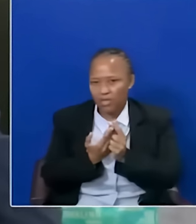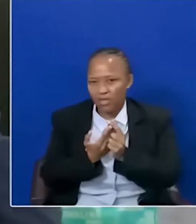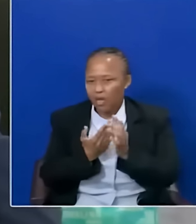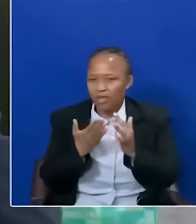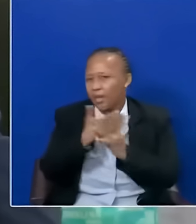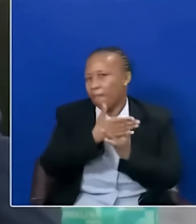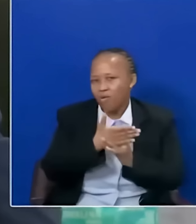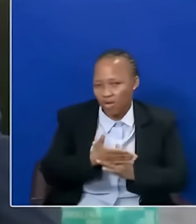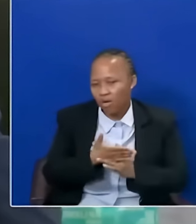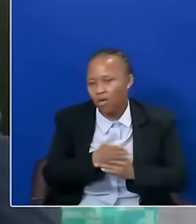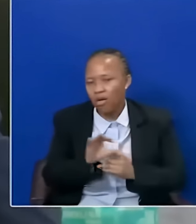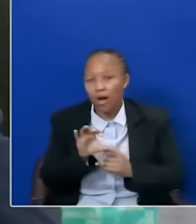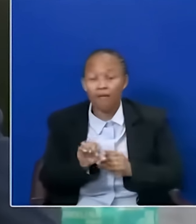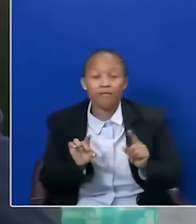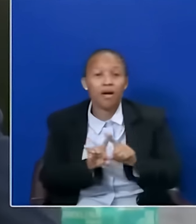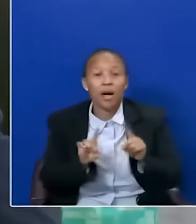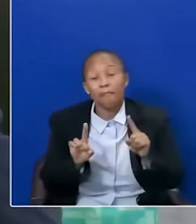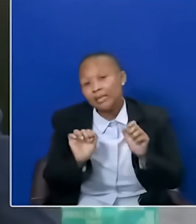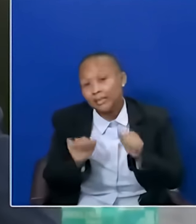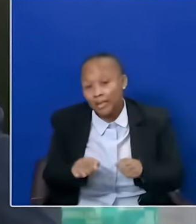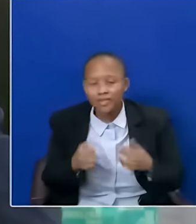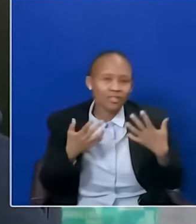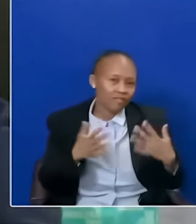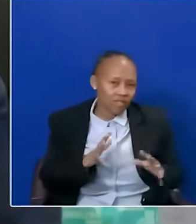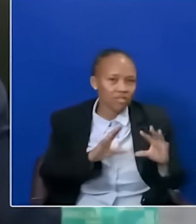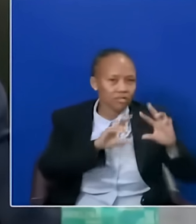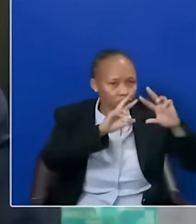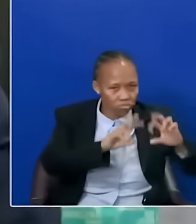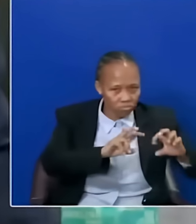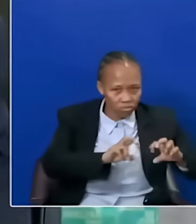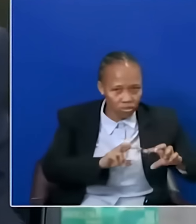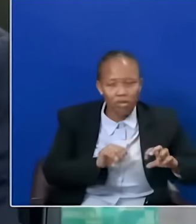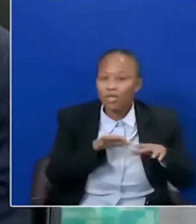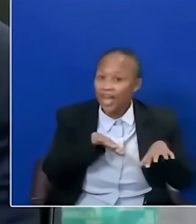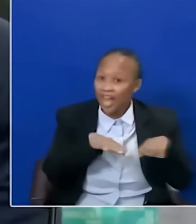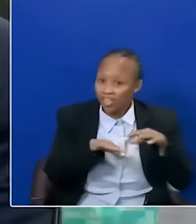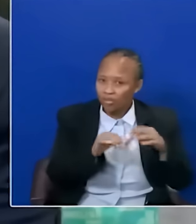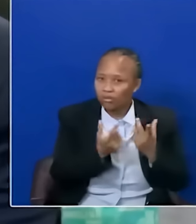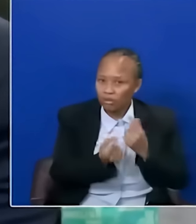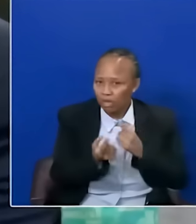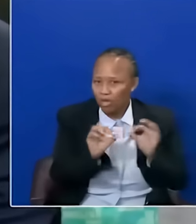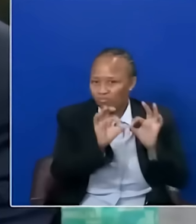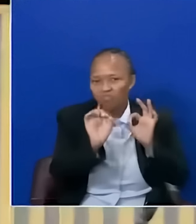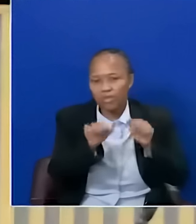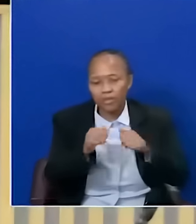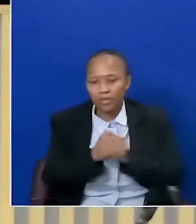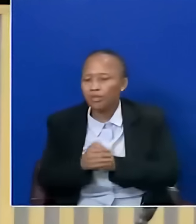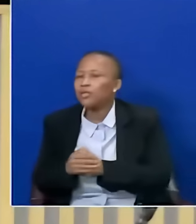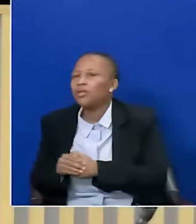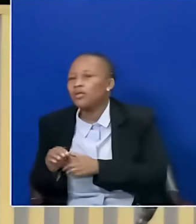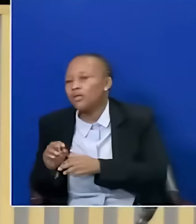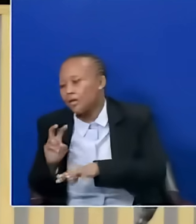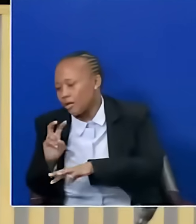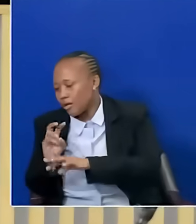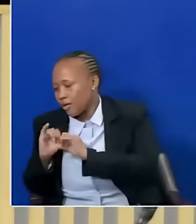it was investigated and corrective actions were implemented, commissioners. Let's just to be clear, the mistake in 10.2